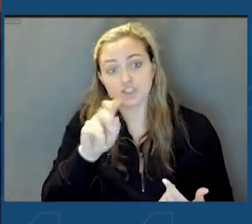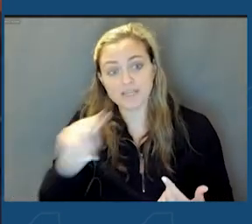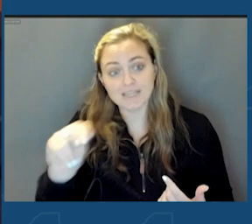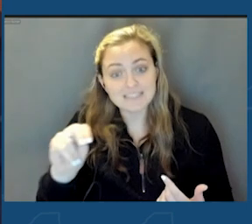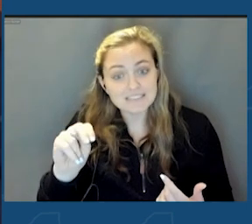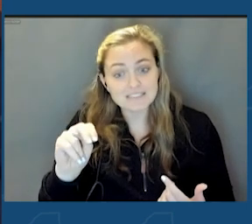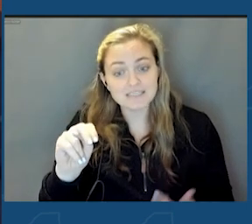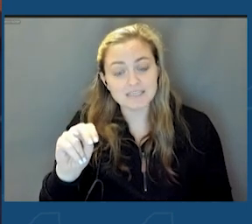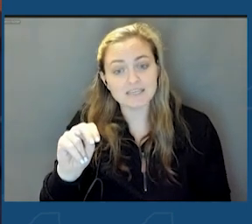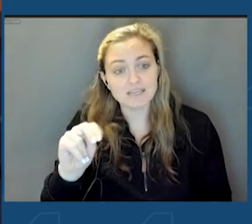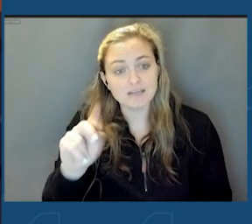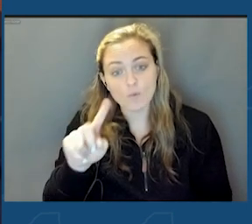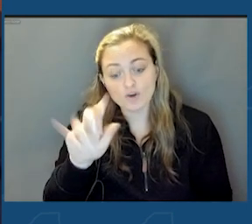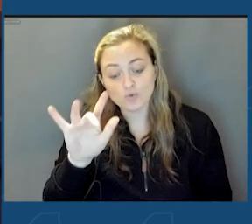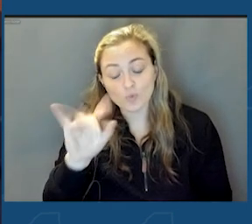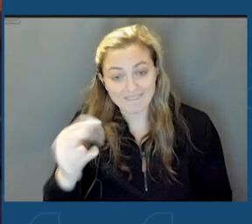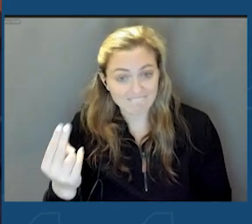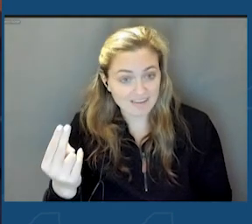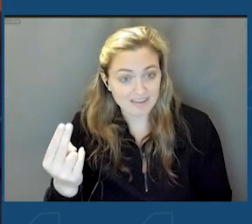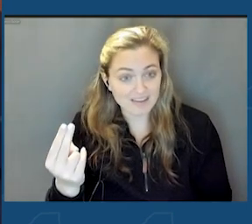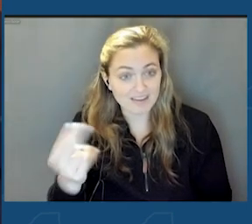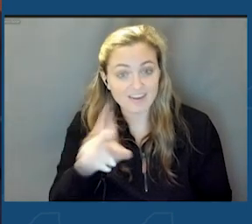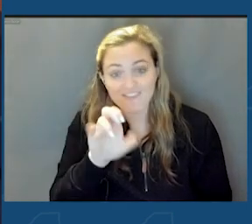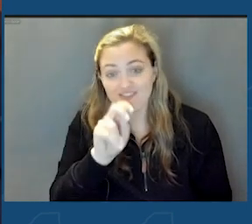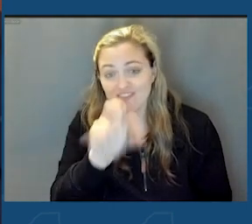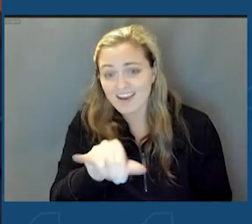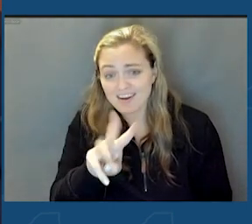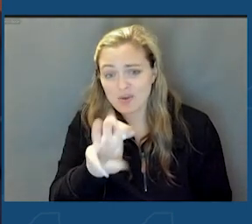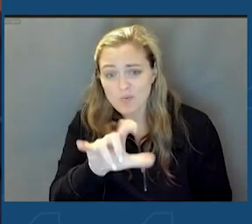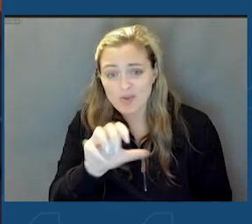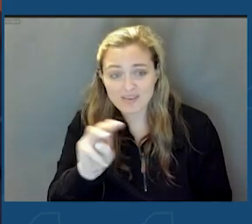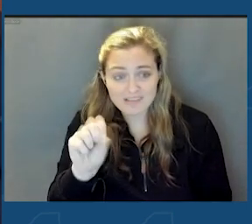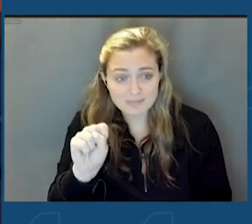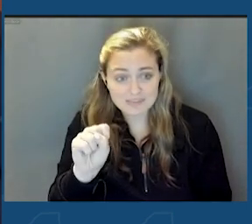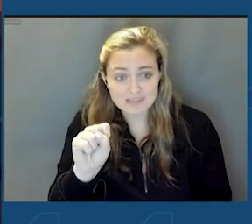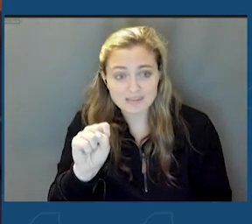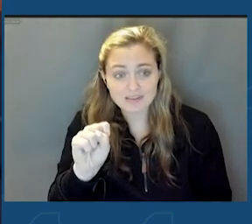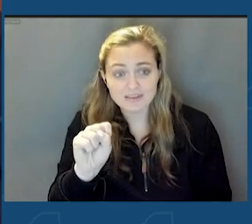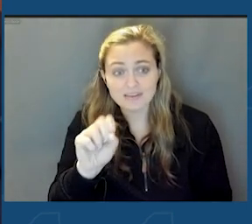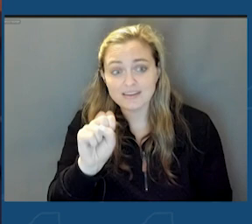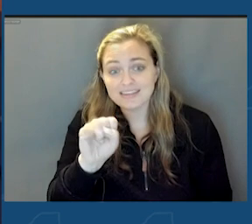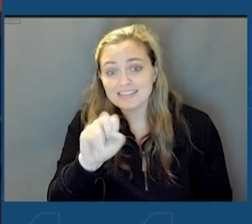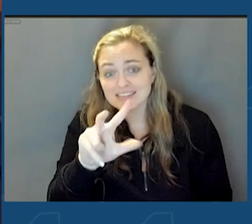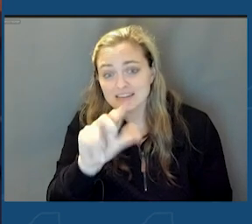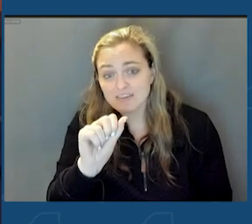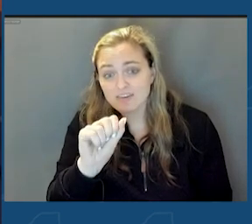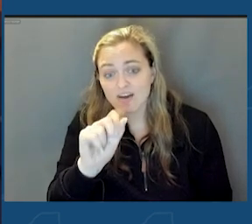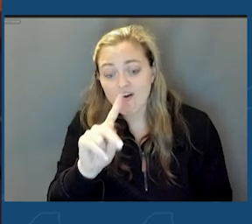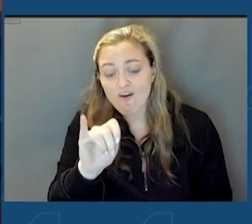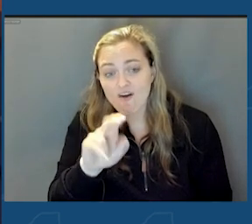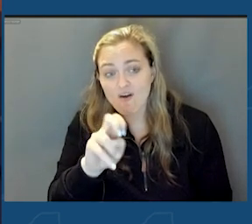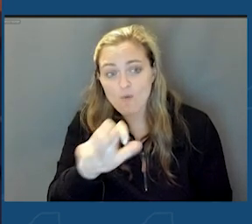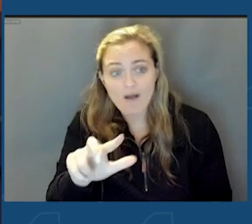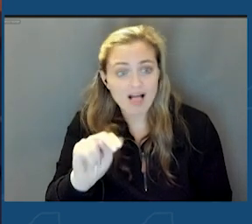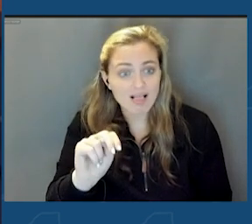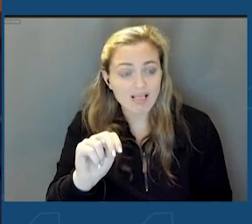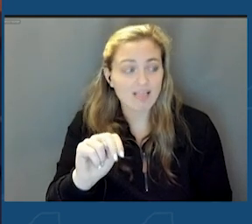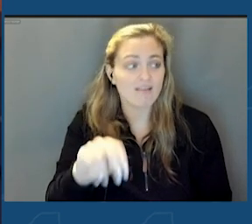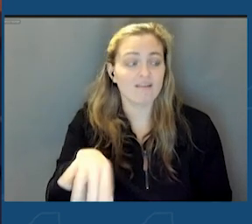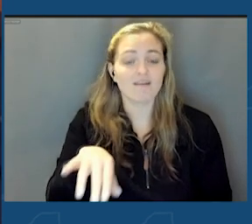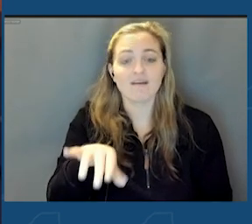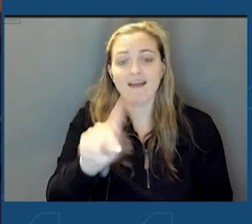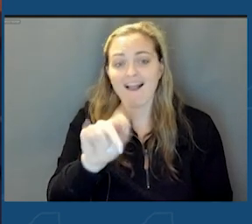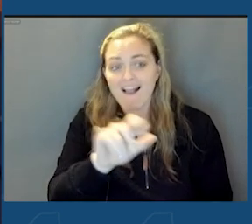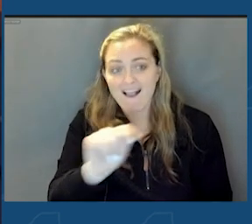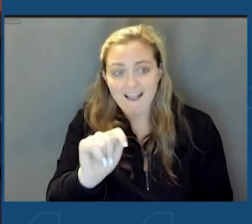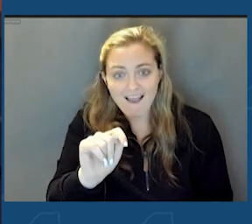Jenkins on 125th. Randy Williams. Sylvia Caldwell. Kat Peeler. Michael